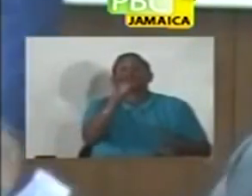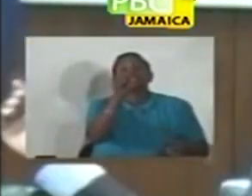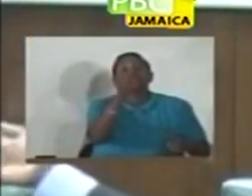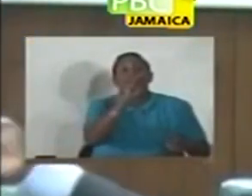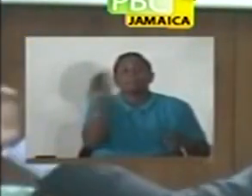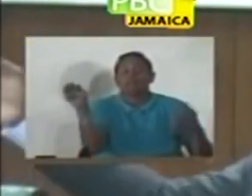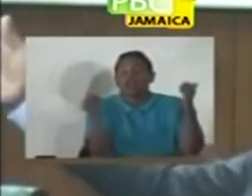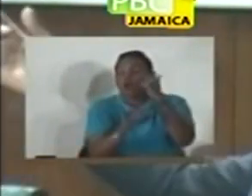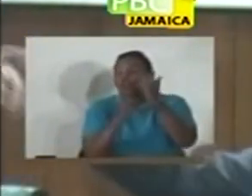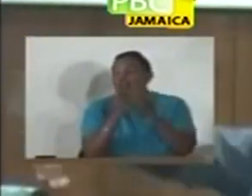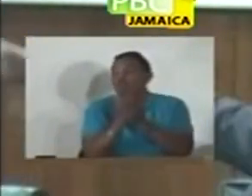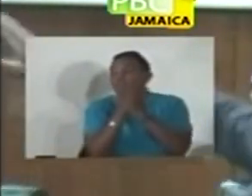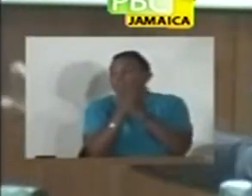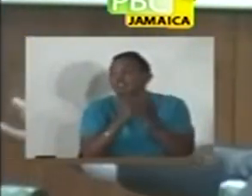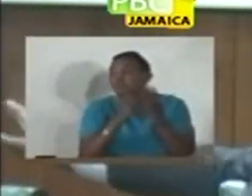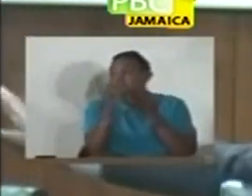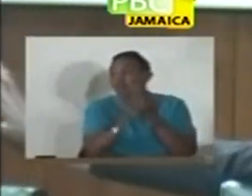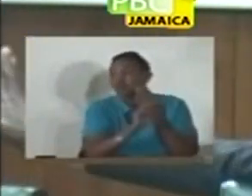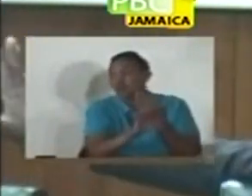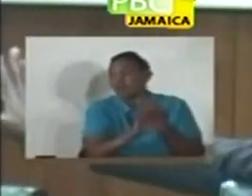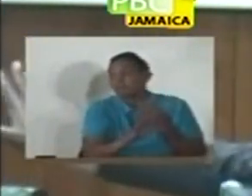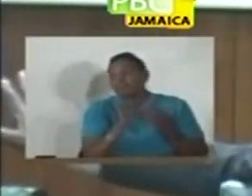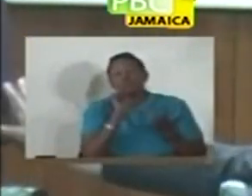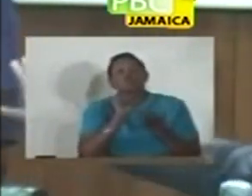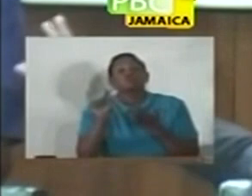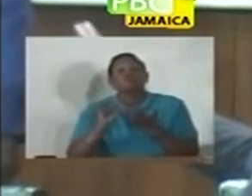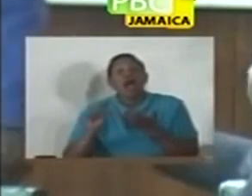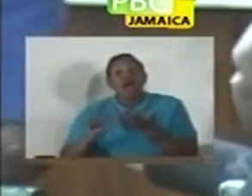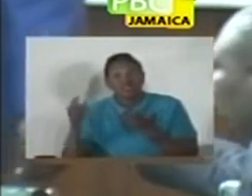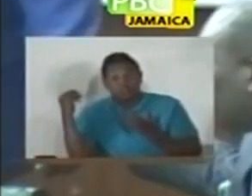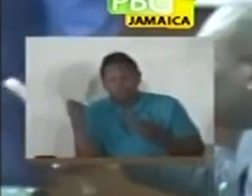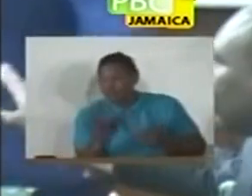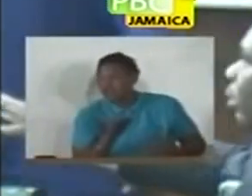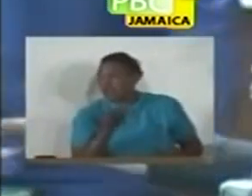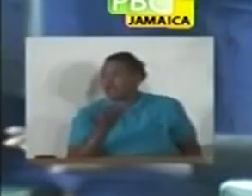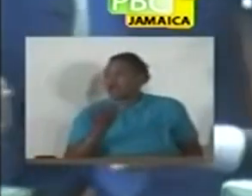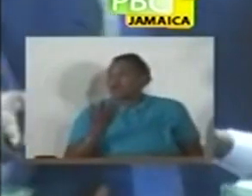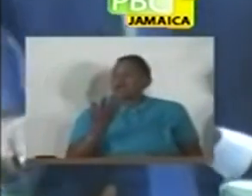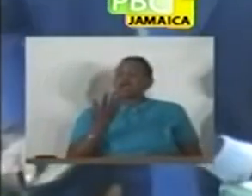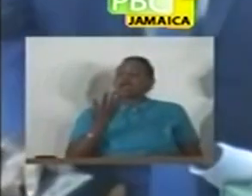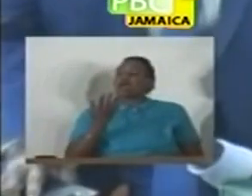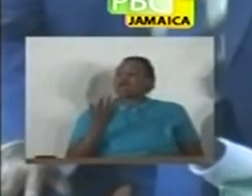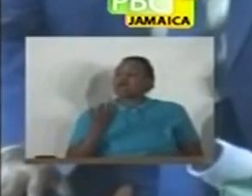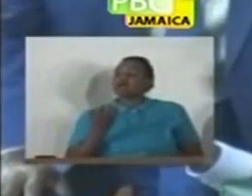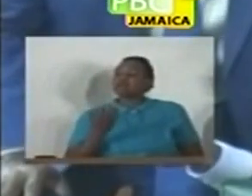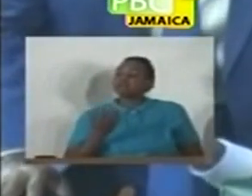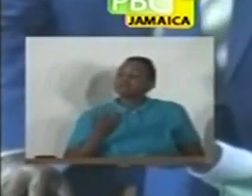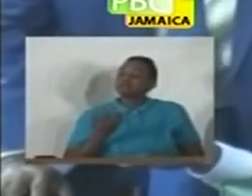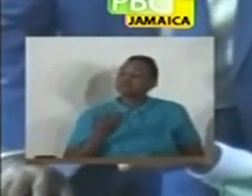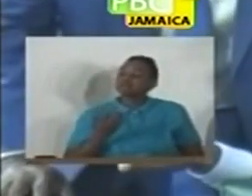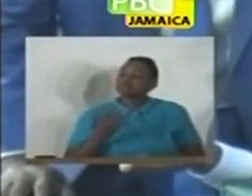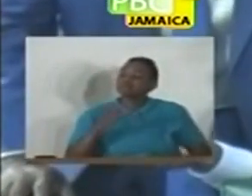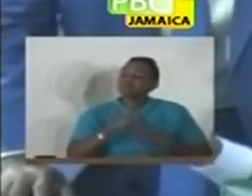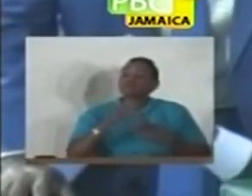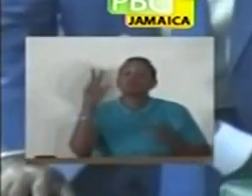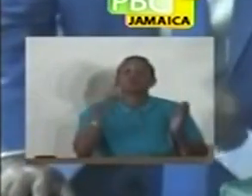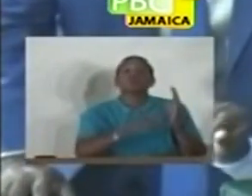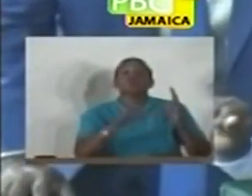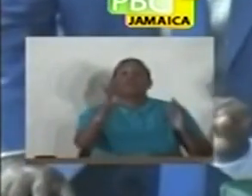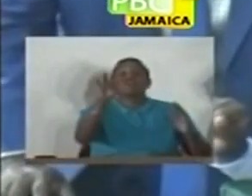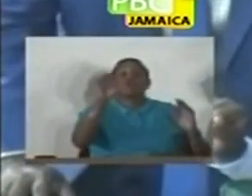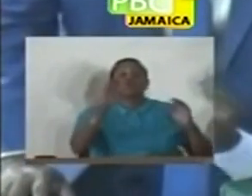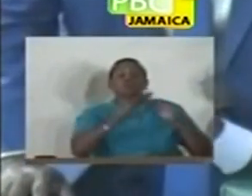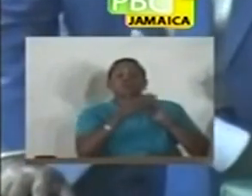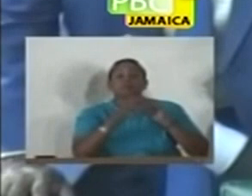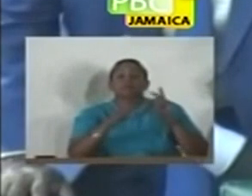the Rehabilitation Program. The grants provided ease the plight of 3,400 Jamaicans in